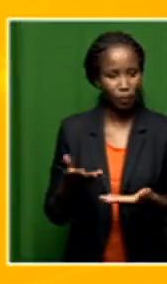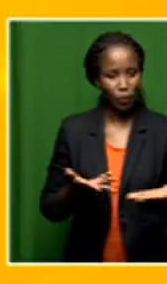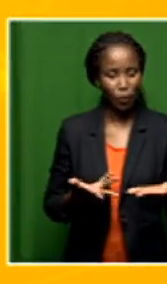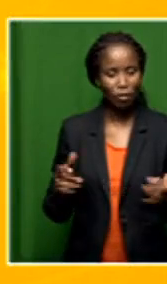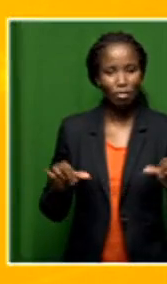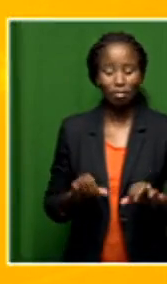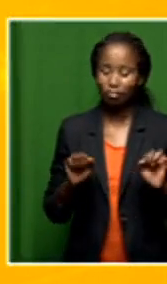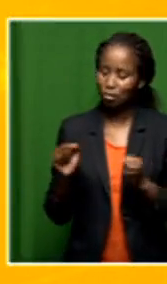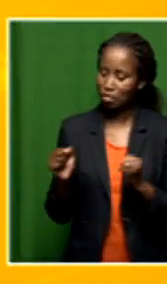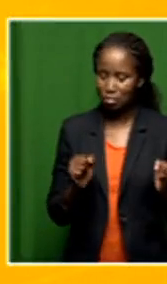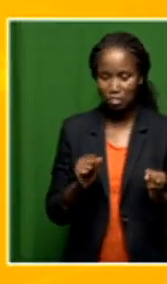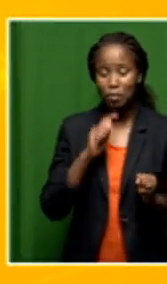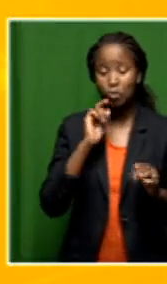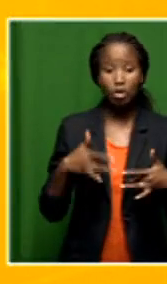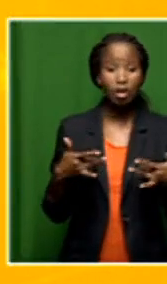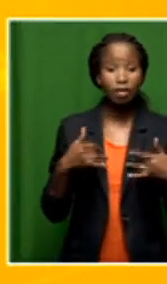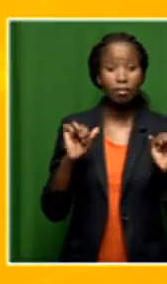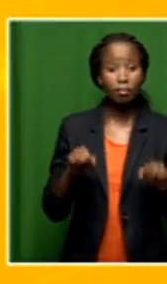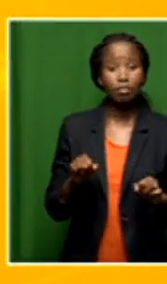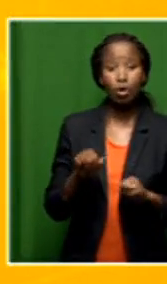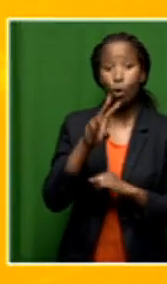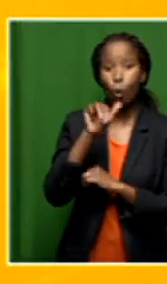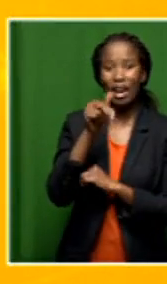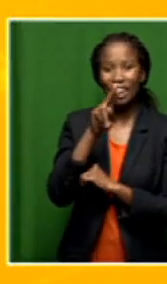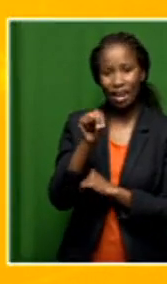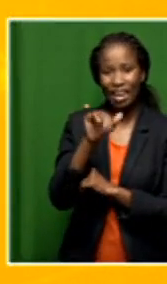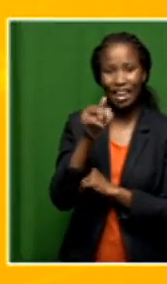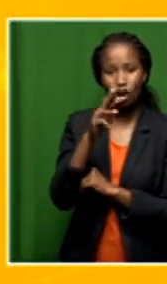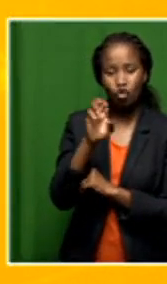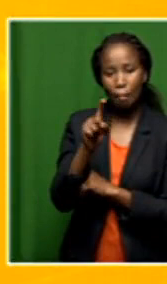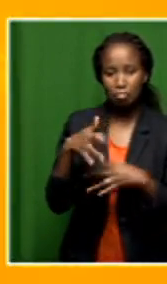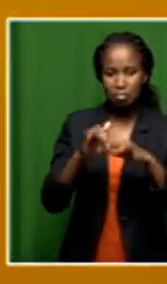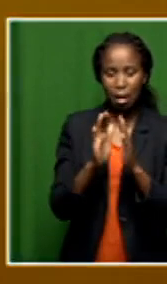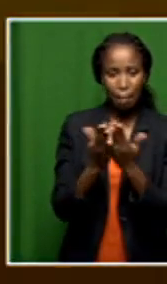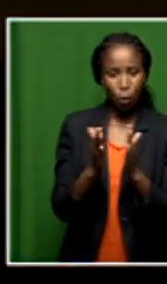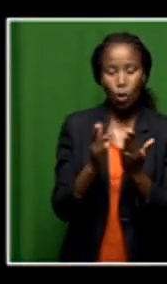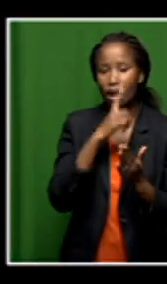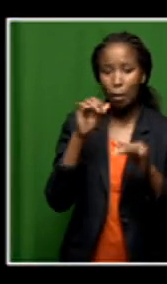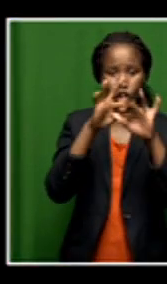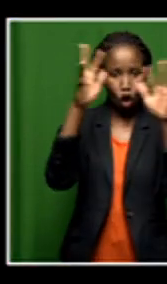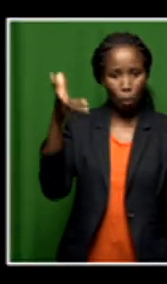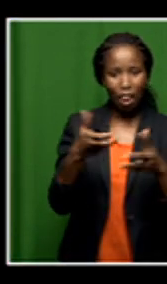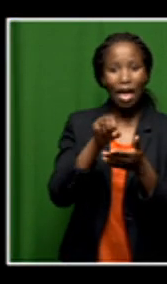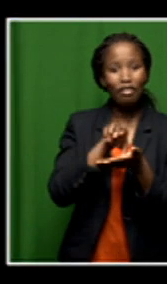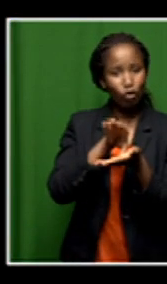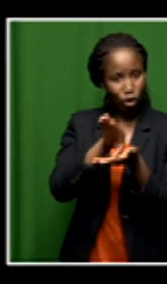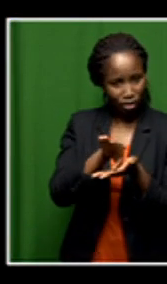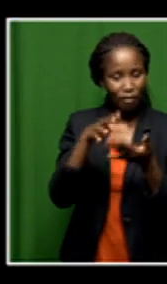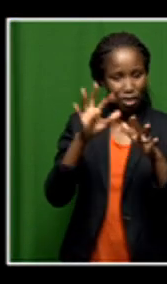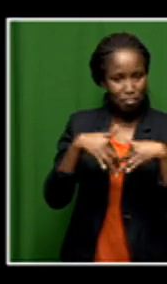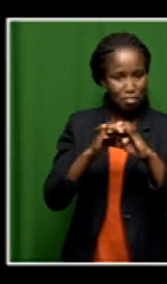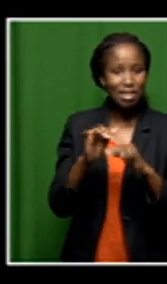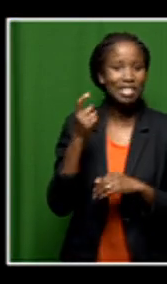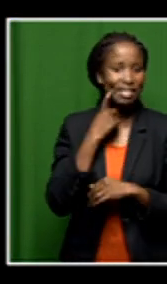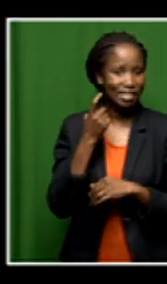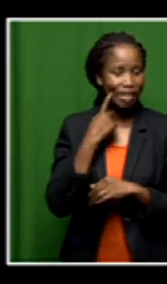You're still watching Morning Live. Now, Warren Ingram is back with another book titled Global Investing Made Easy, Your Wealth